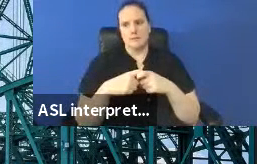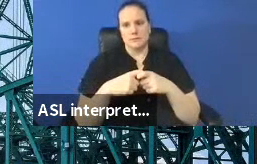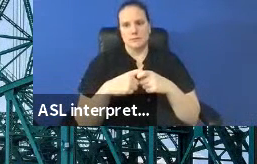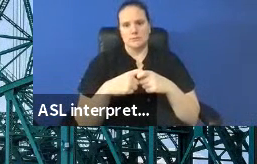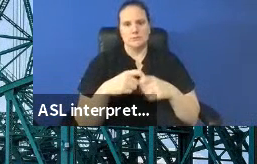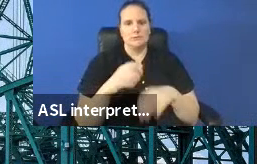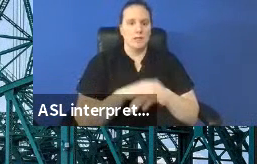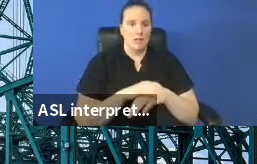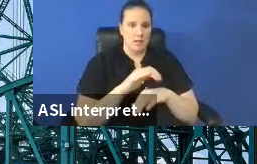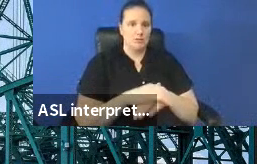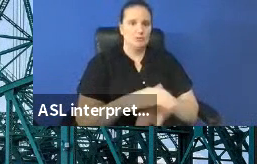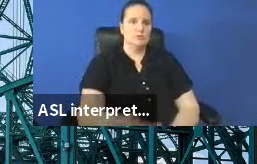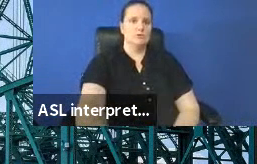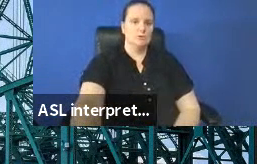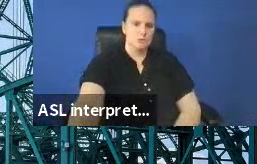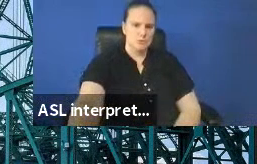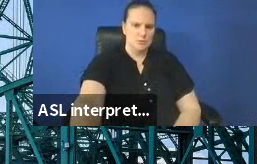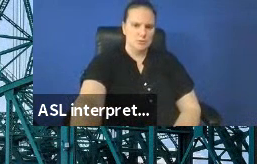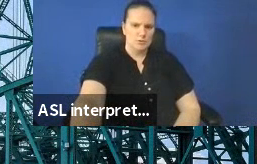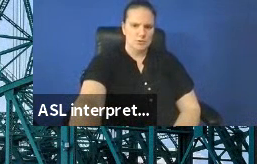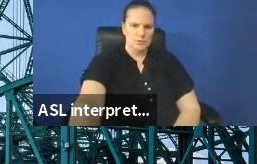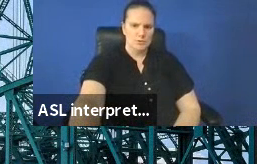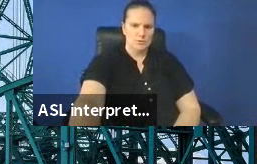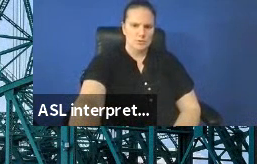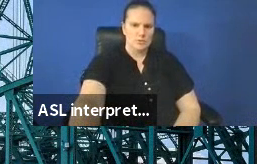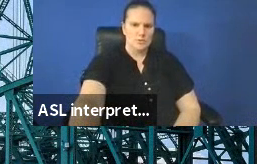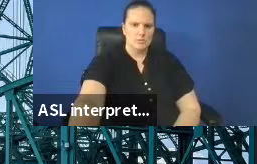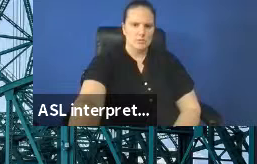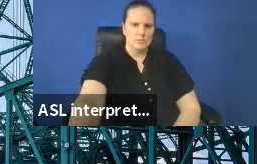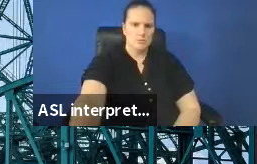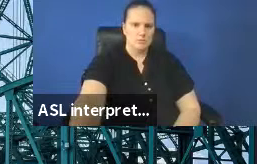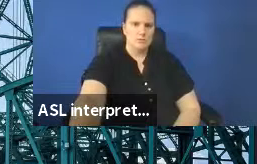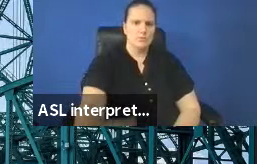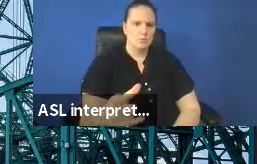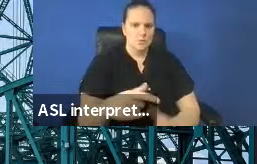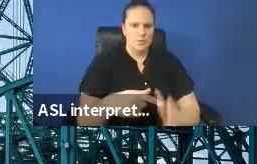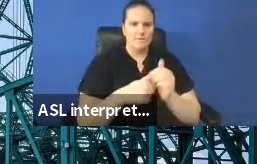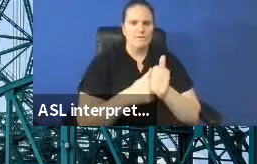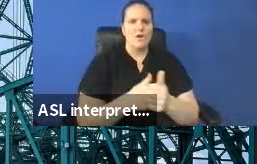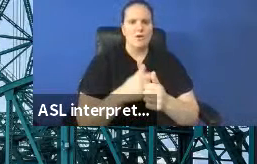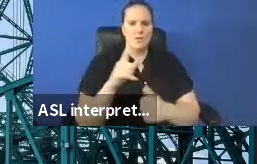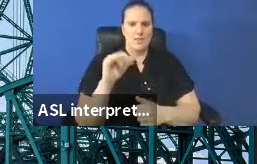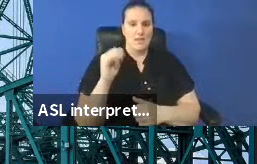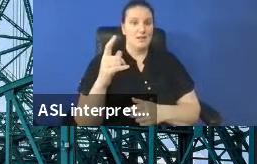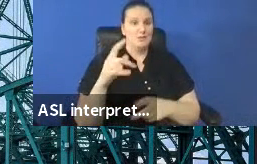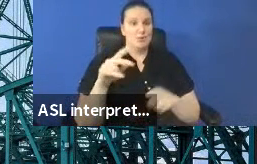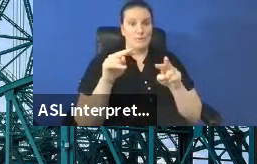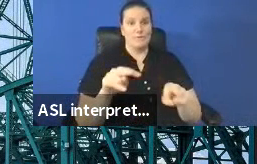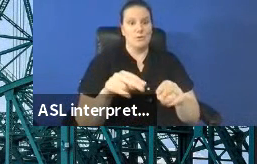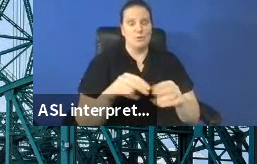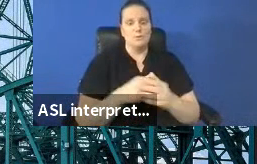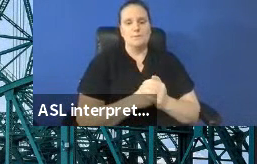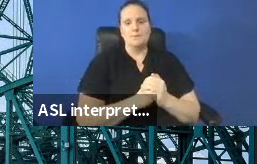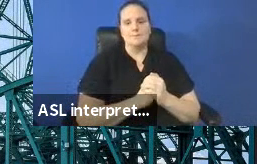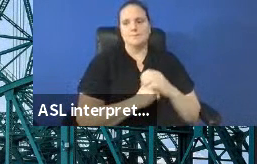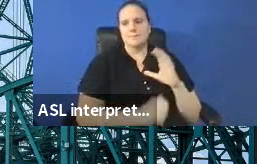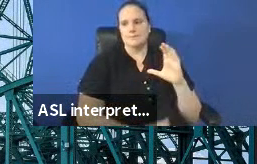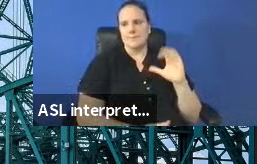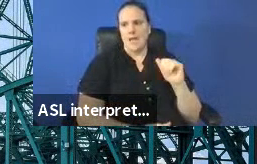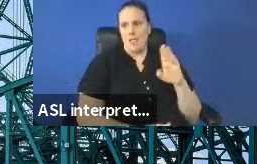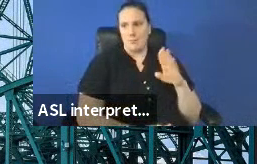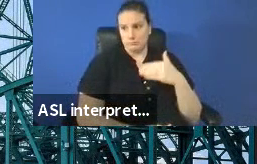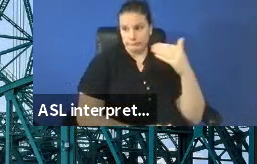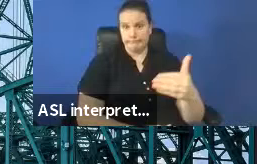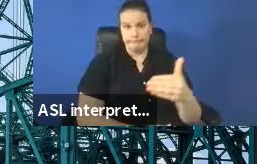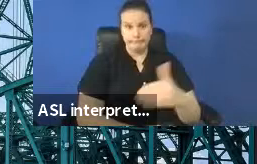are available within the Zoom and YouTube. Users can follow this link to view. Kayla, if you can go to the next